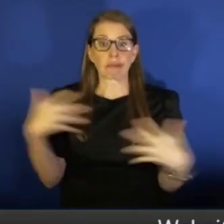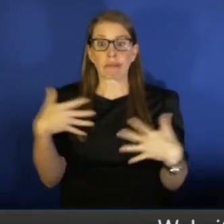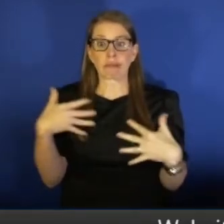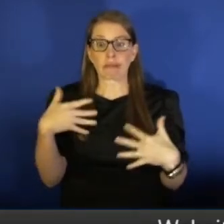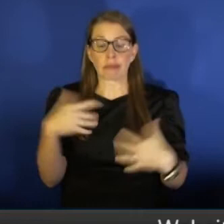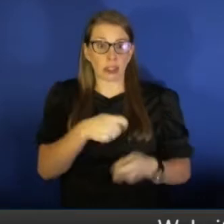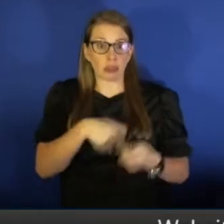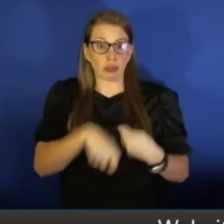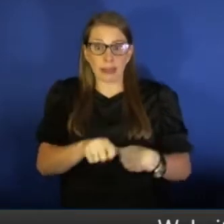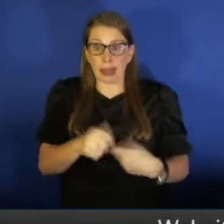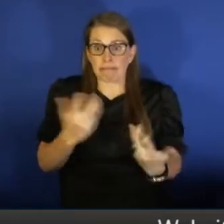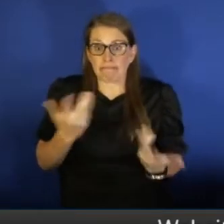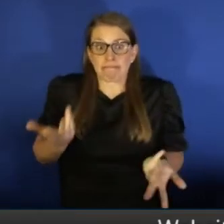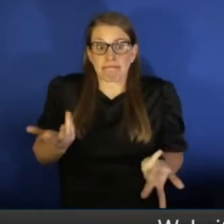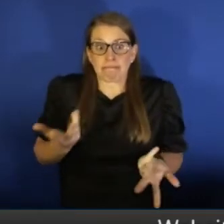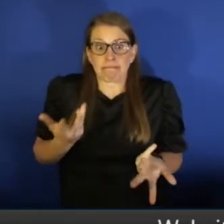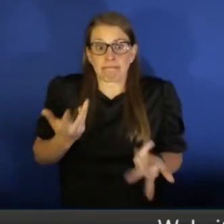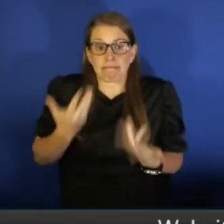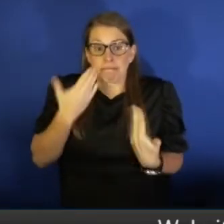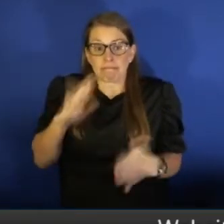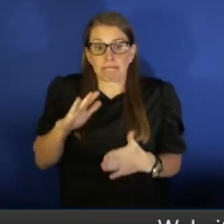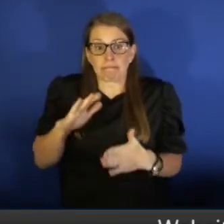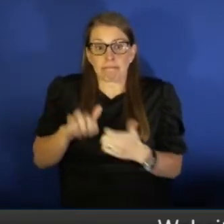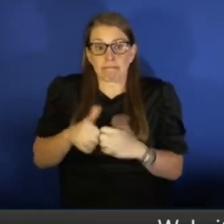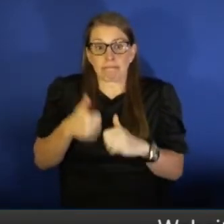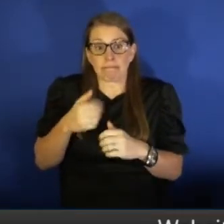transplantation at that time.